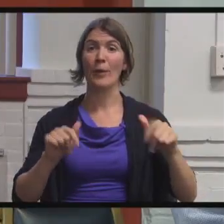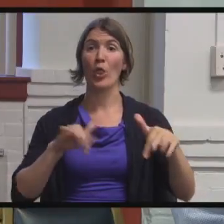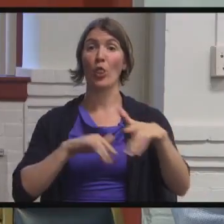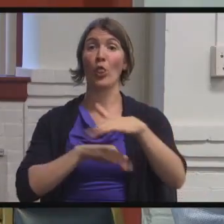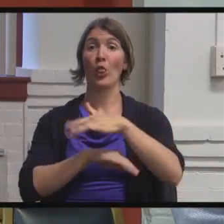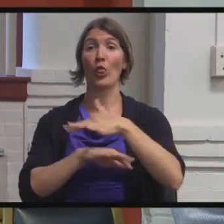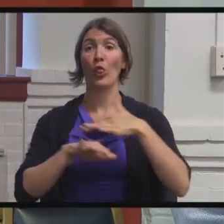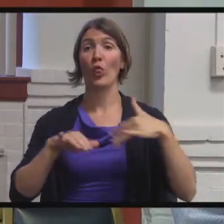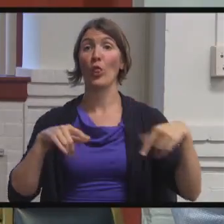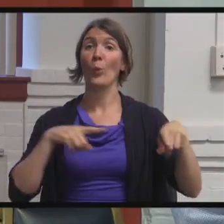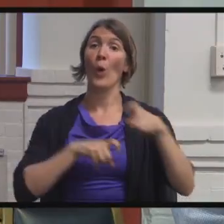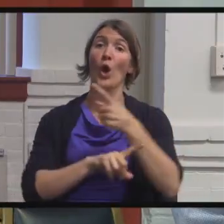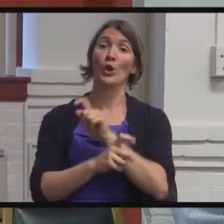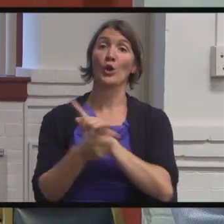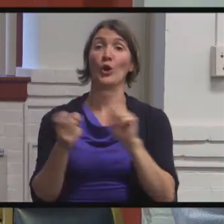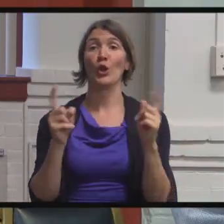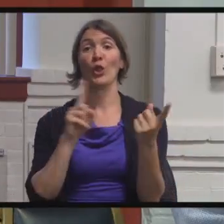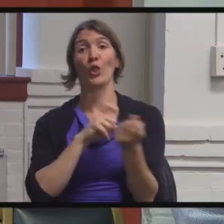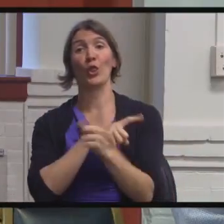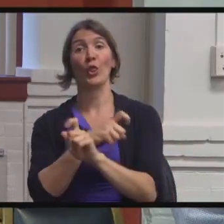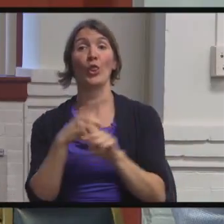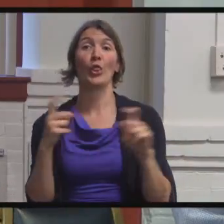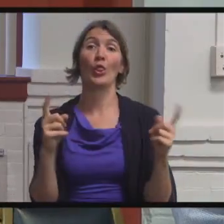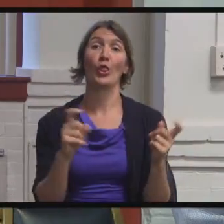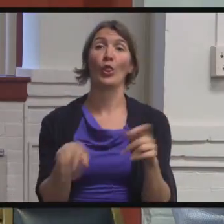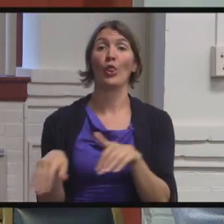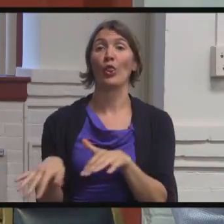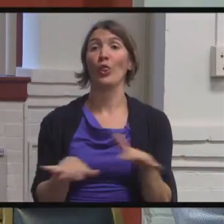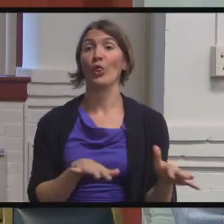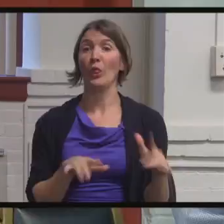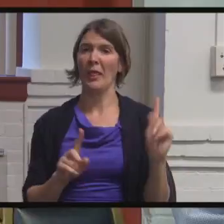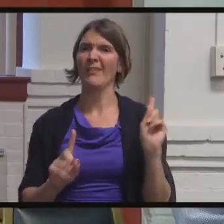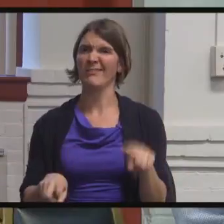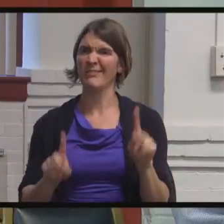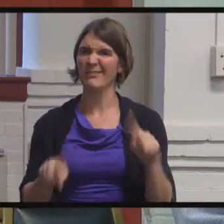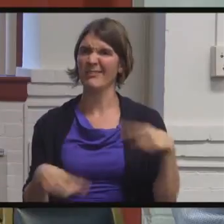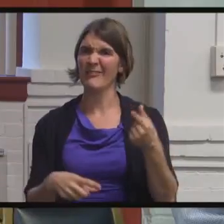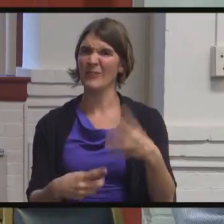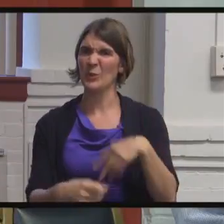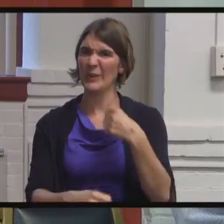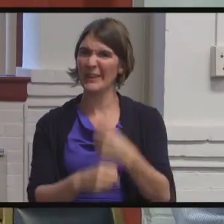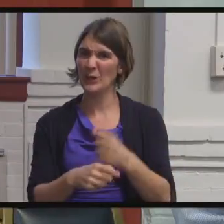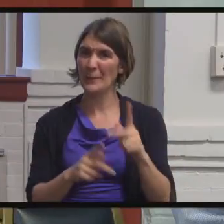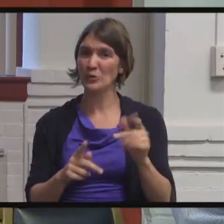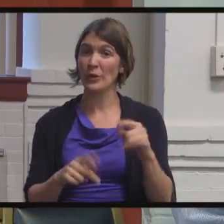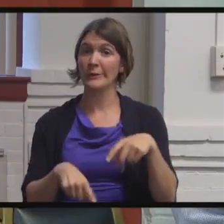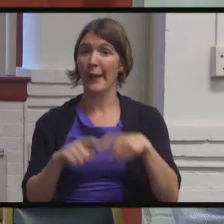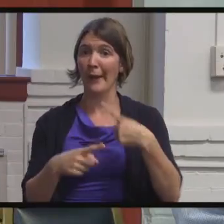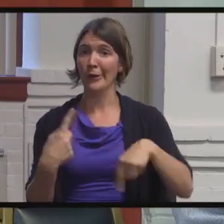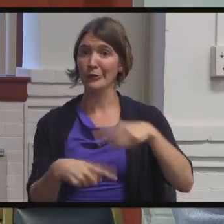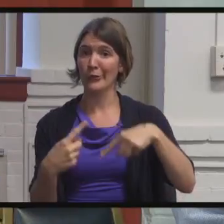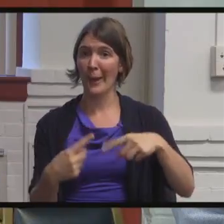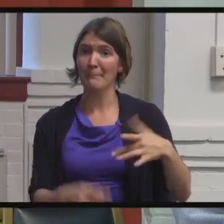coming for the past couple of years, and their normal habits that they sit